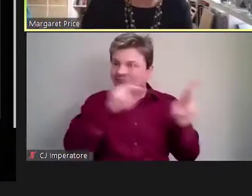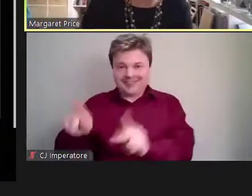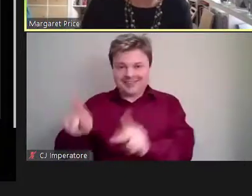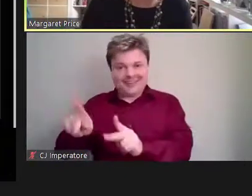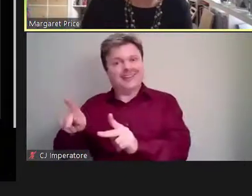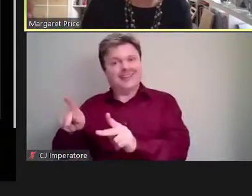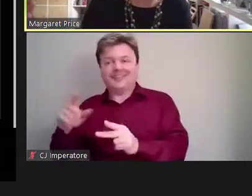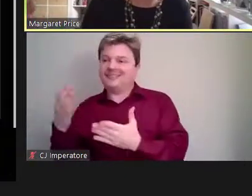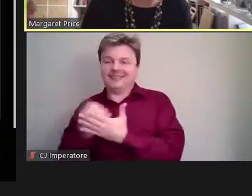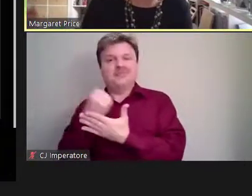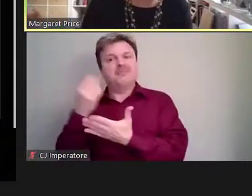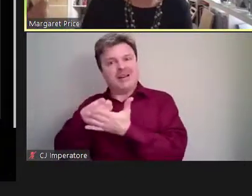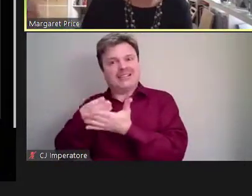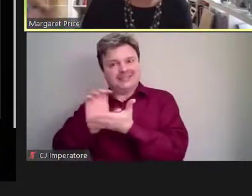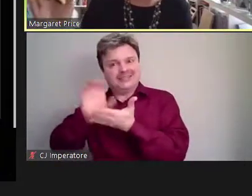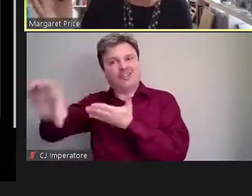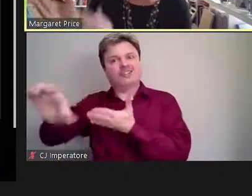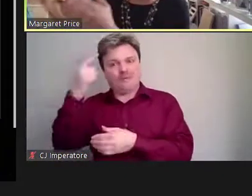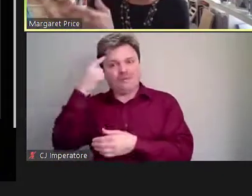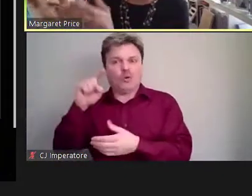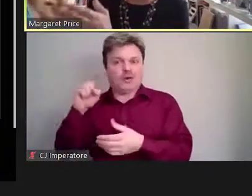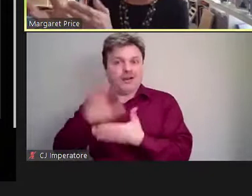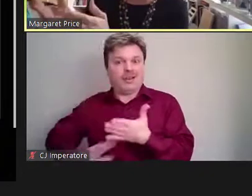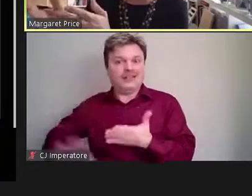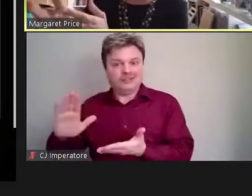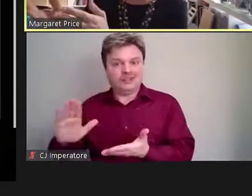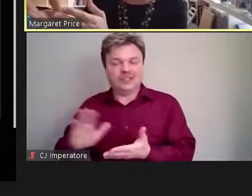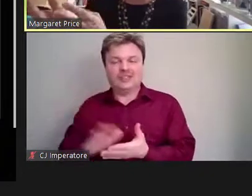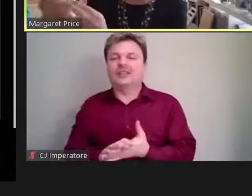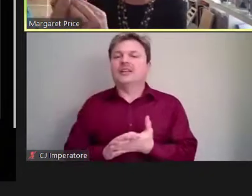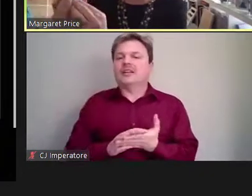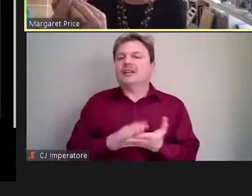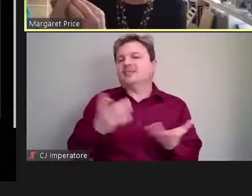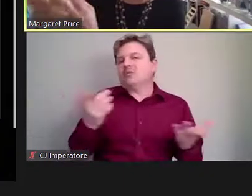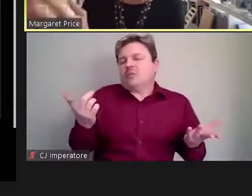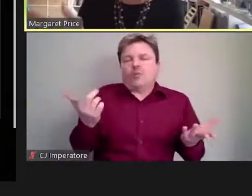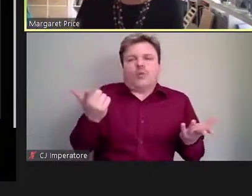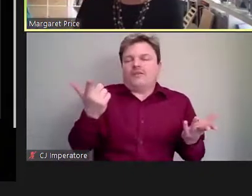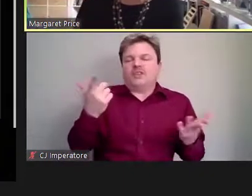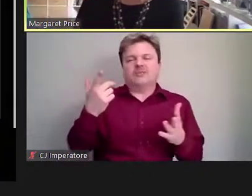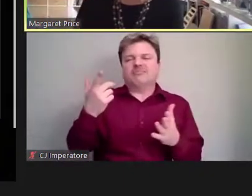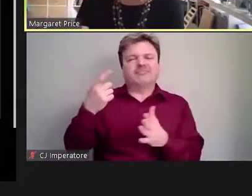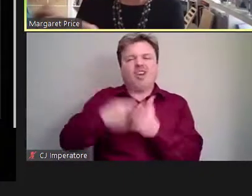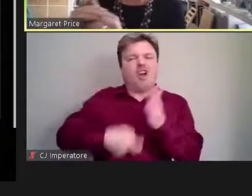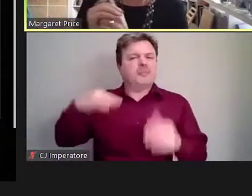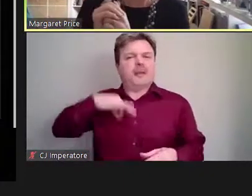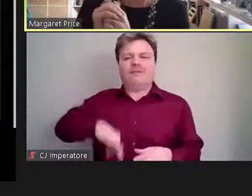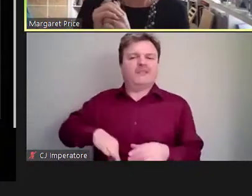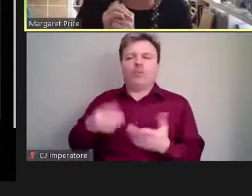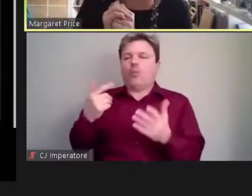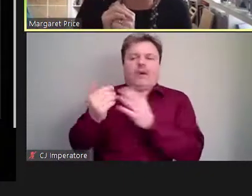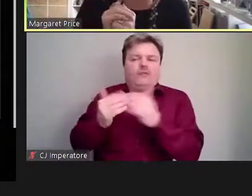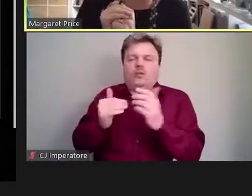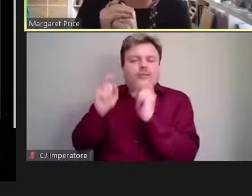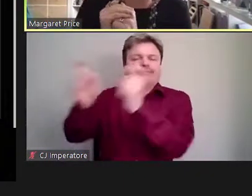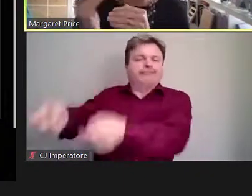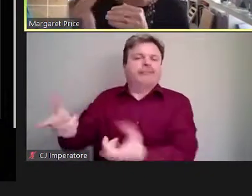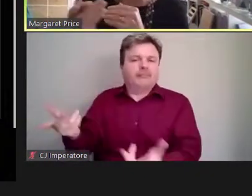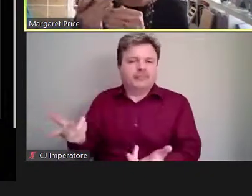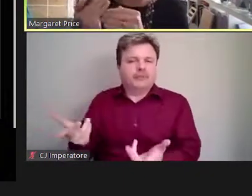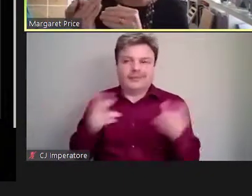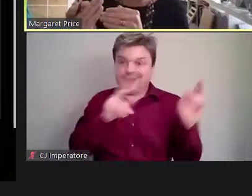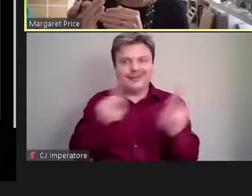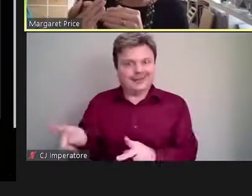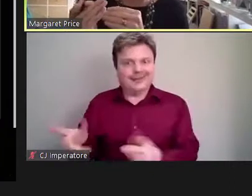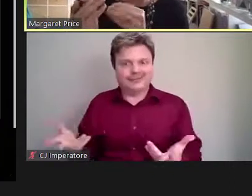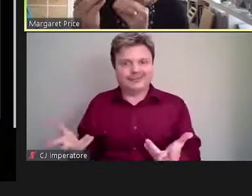that the inevitably sort of cost benefit structure of school might award you. And going through